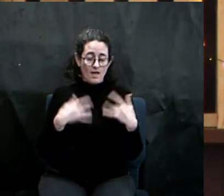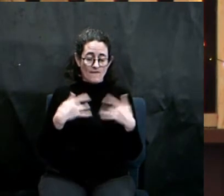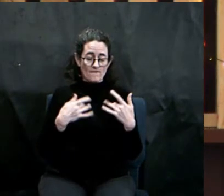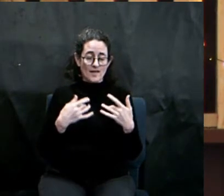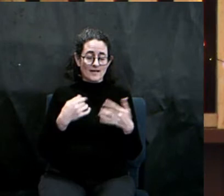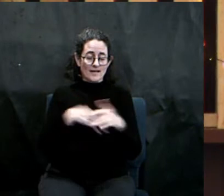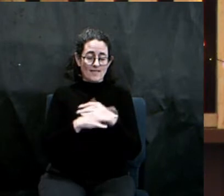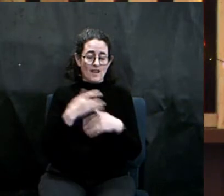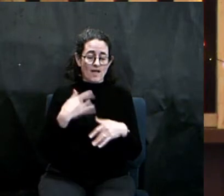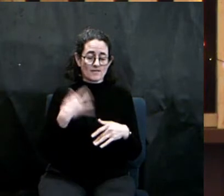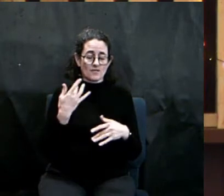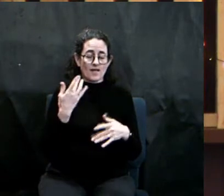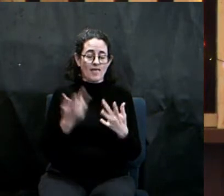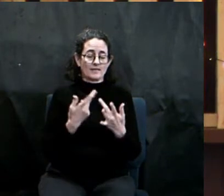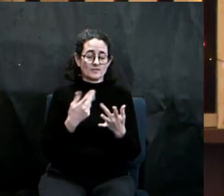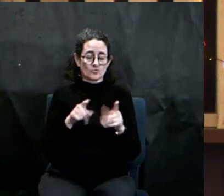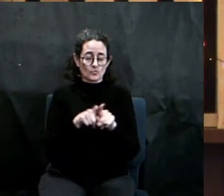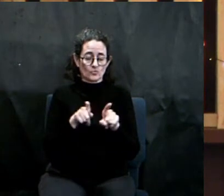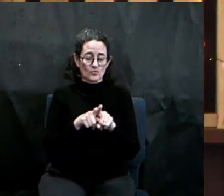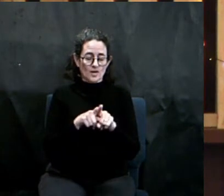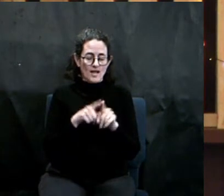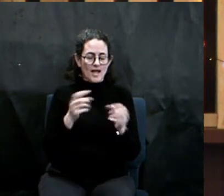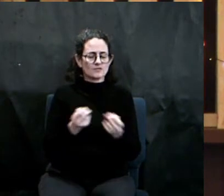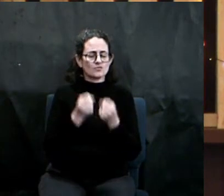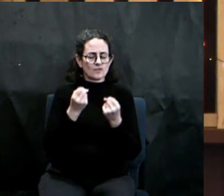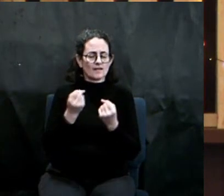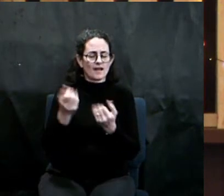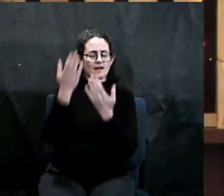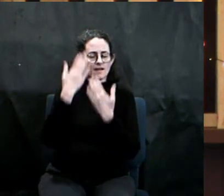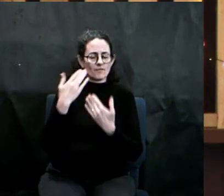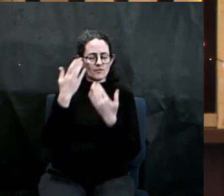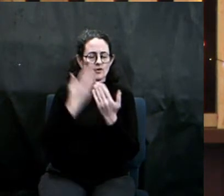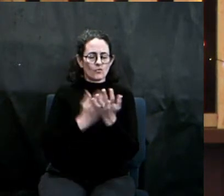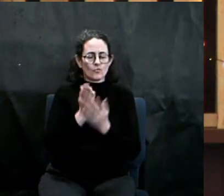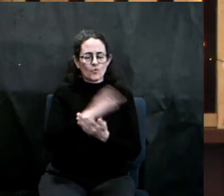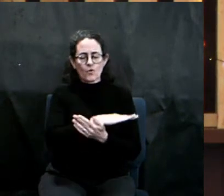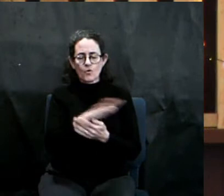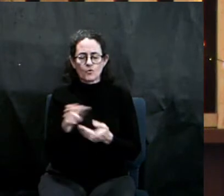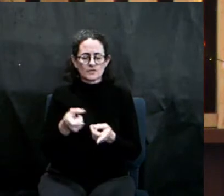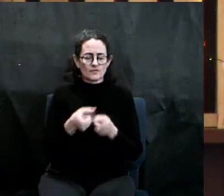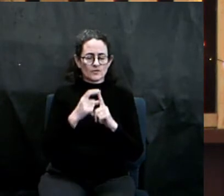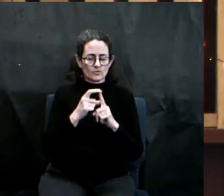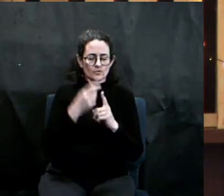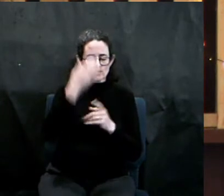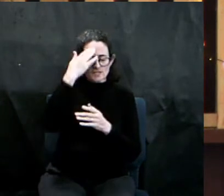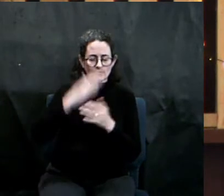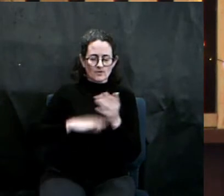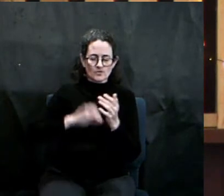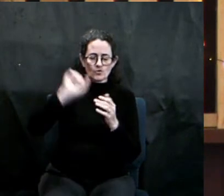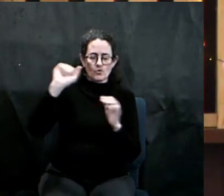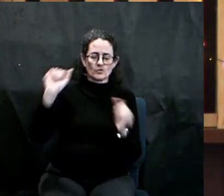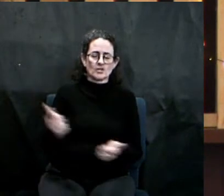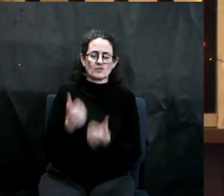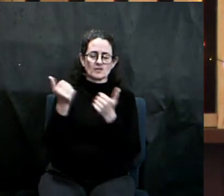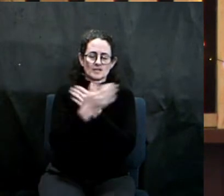Be our strength and comfort in every difficulty and struggle. Enable us all to experience your generous love and be renewed in our relationship with